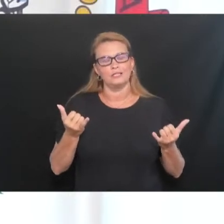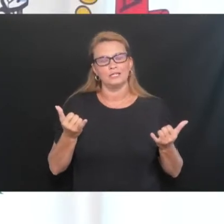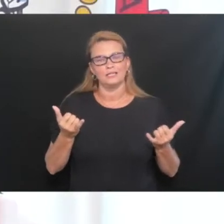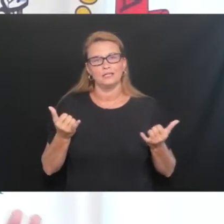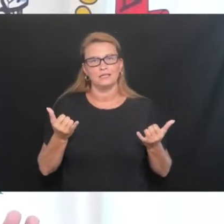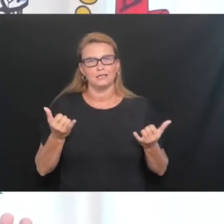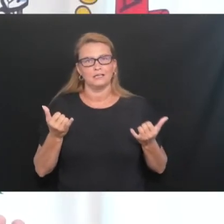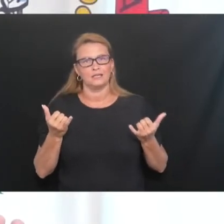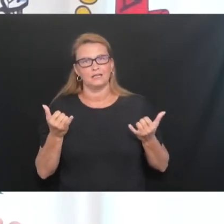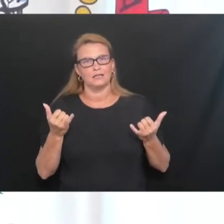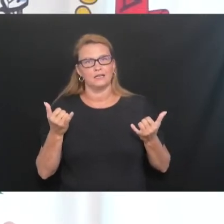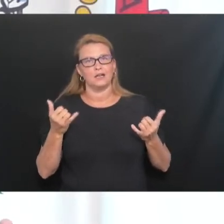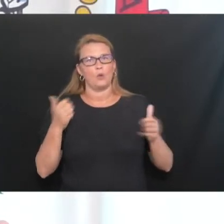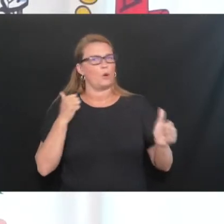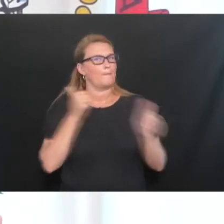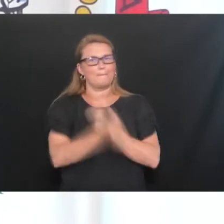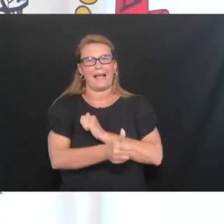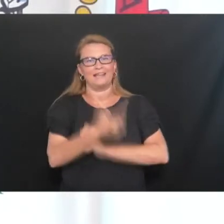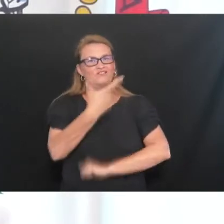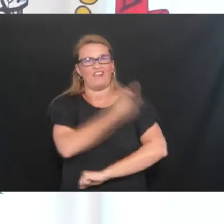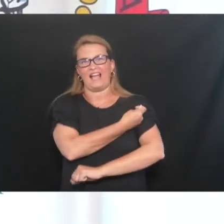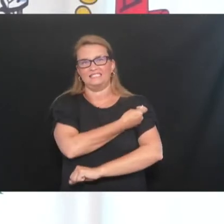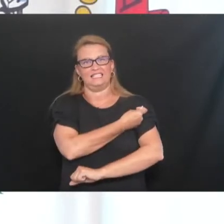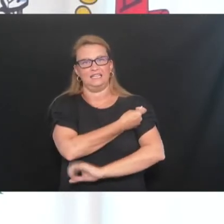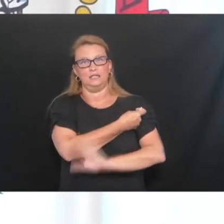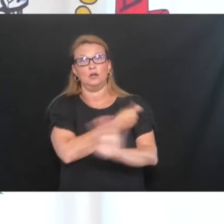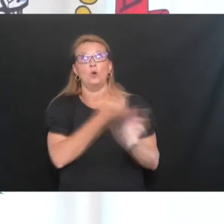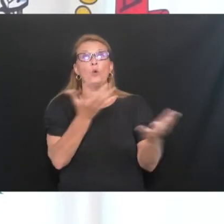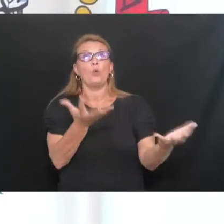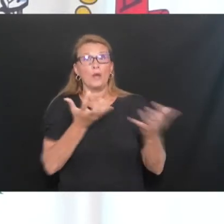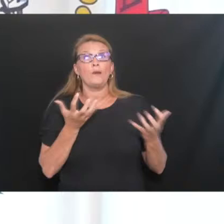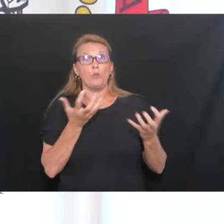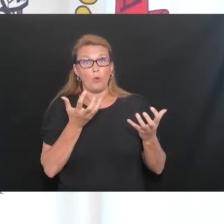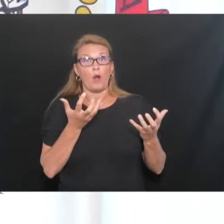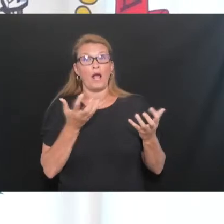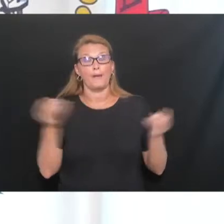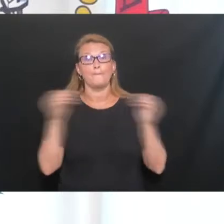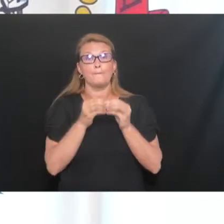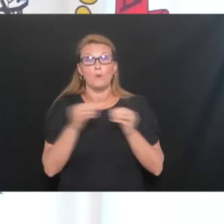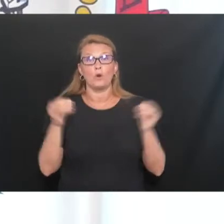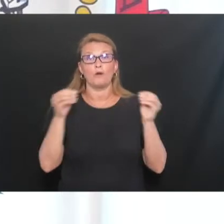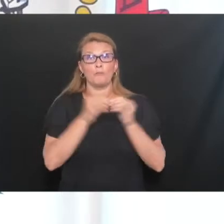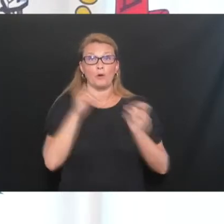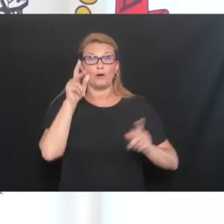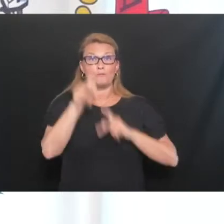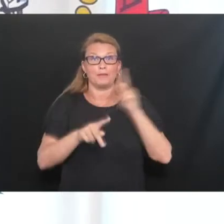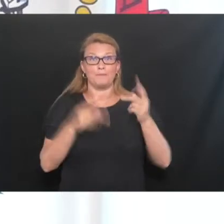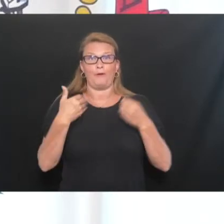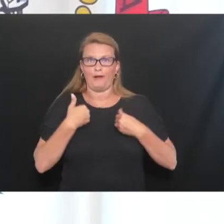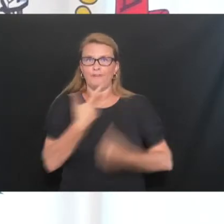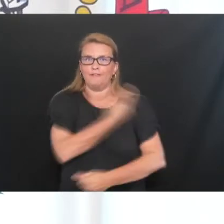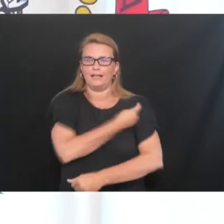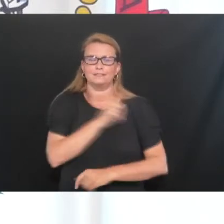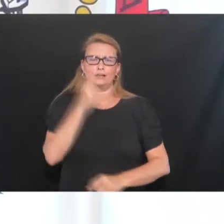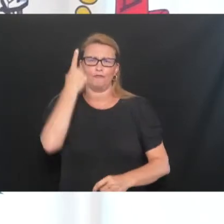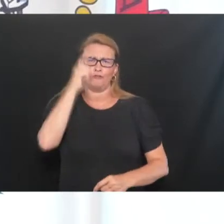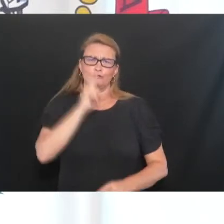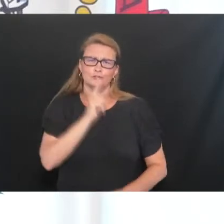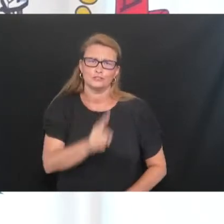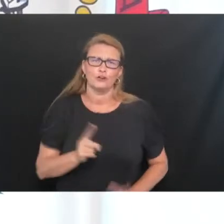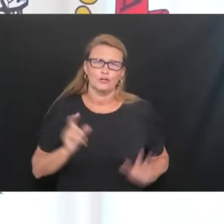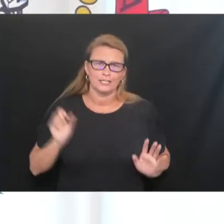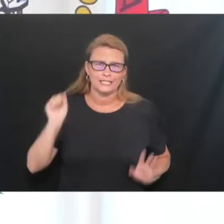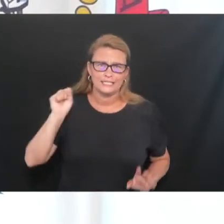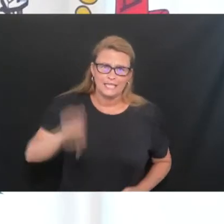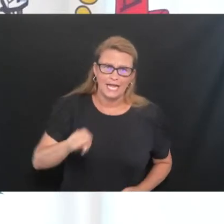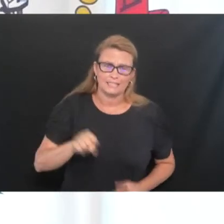the vaccine deal. You know, we still think that the more and more folks that we can get vaccinated in West Virginia, for God's